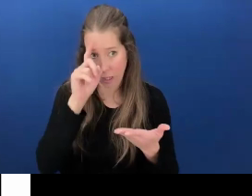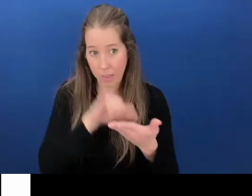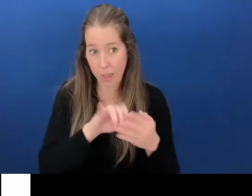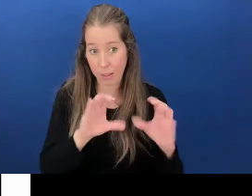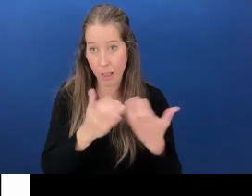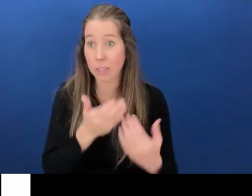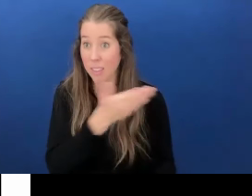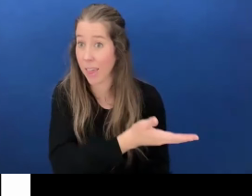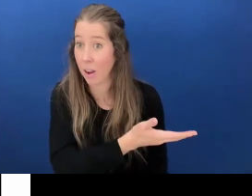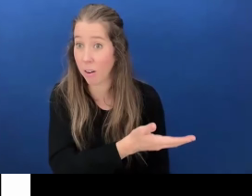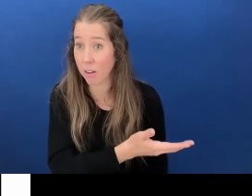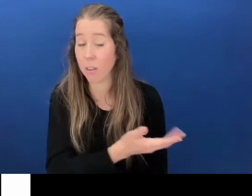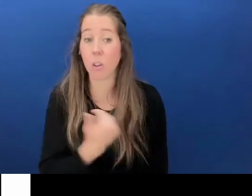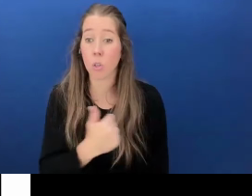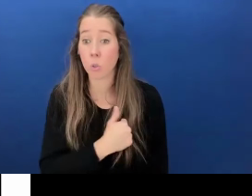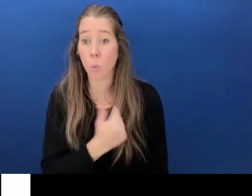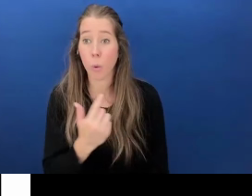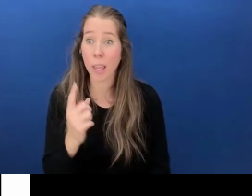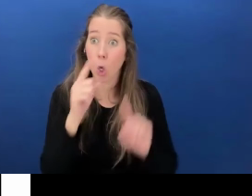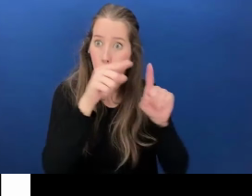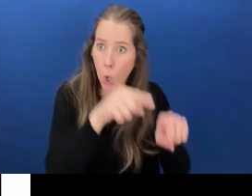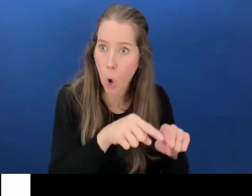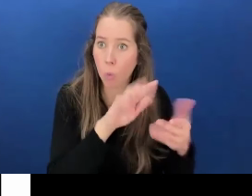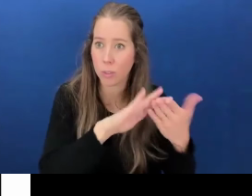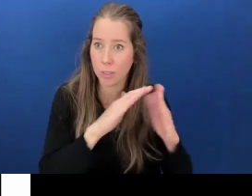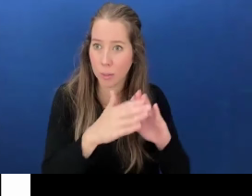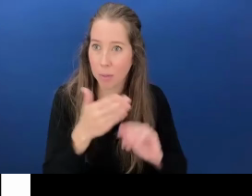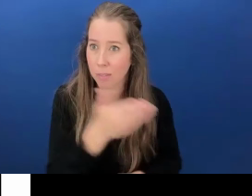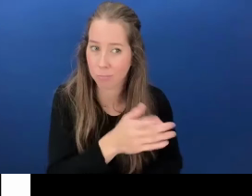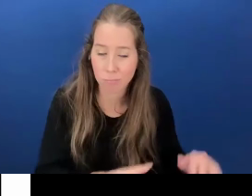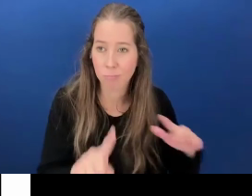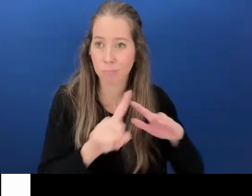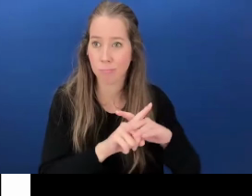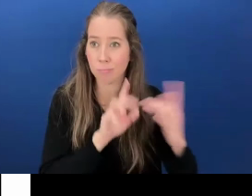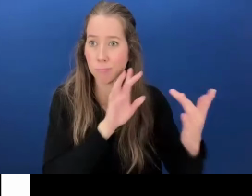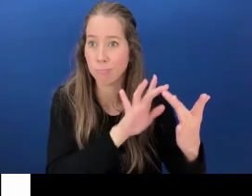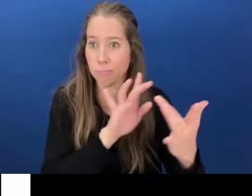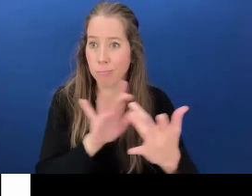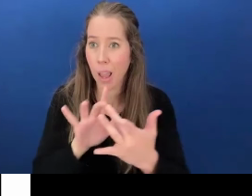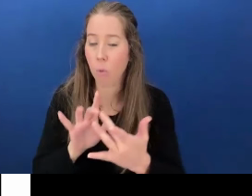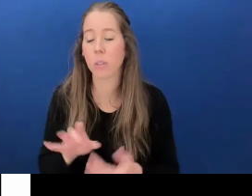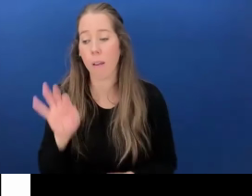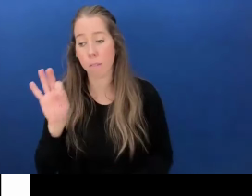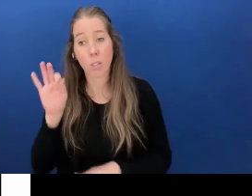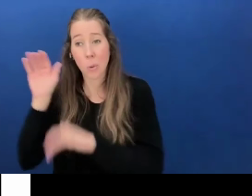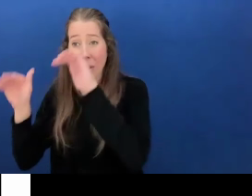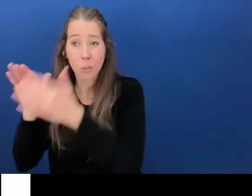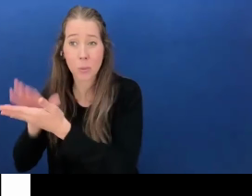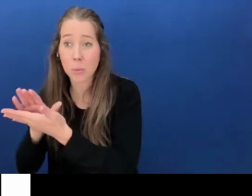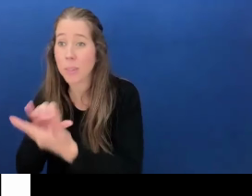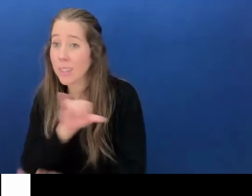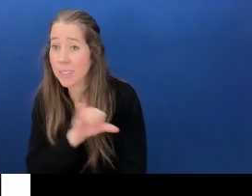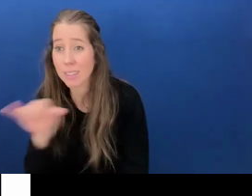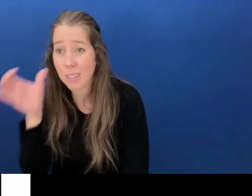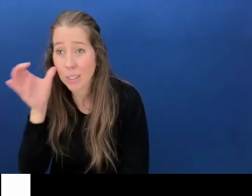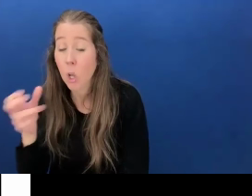there. So we go out to the community a lot to do this type of outreach. Fresno Adult School, the same thing. We're gonna have 2